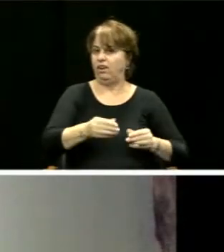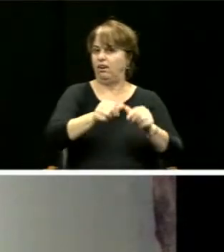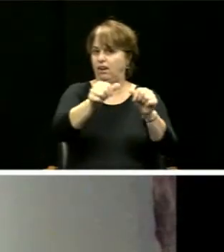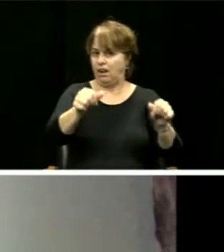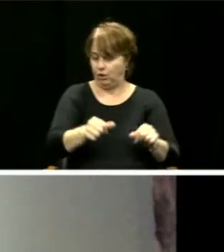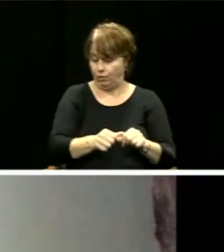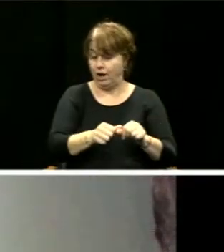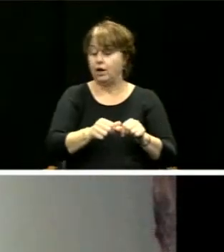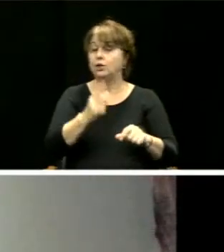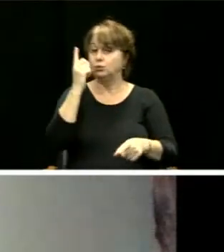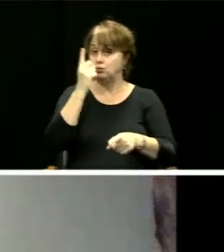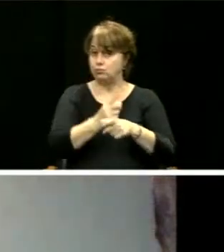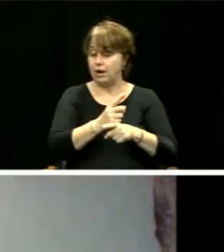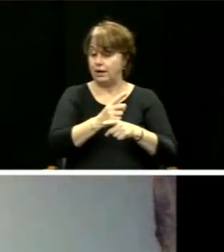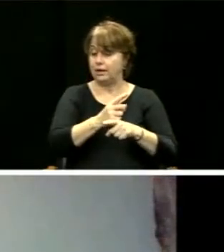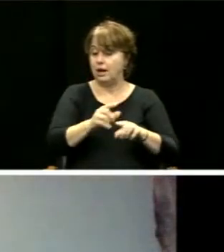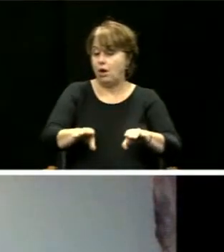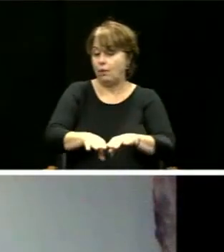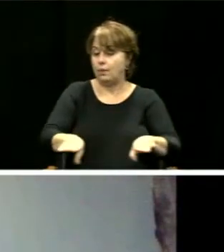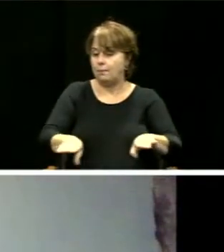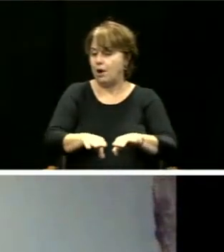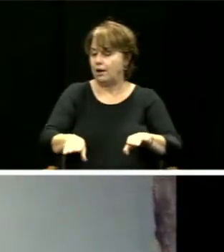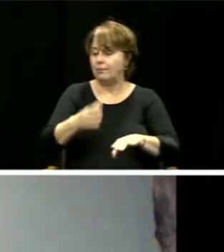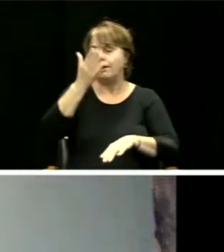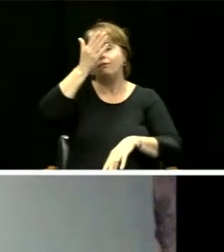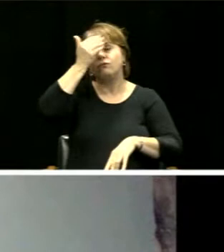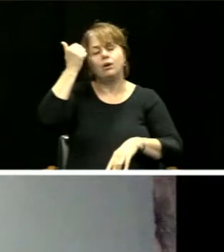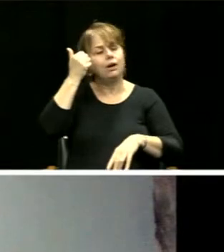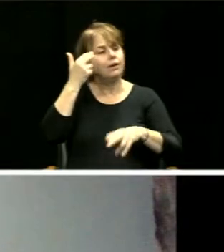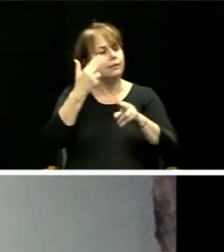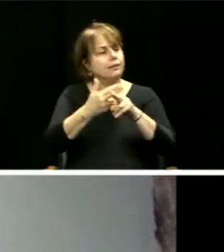at the bottom, and I forget the road,